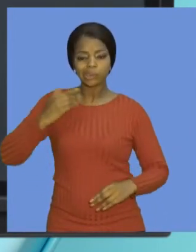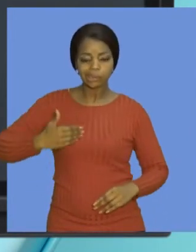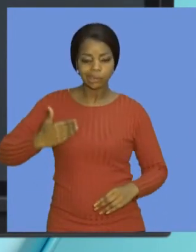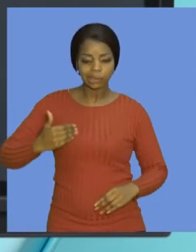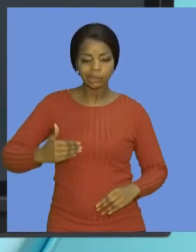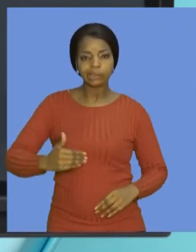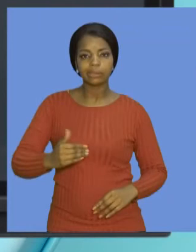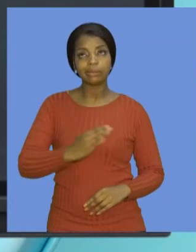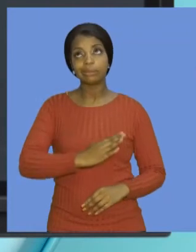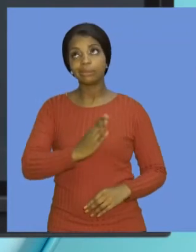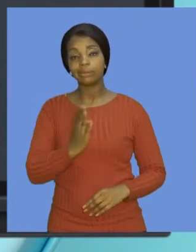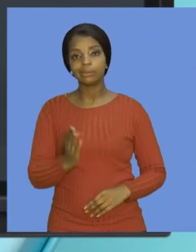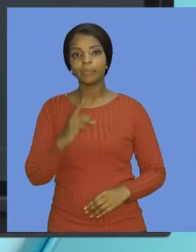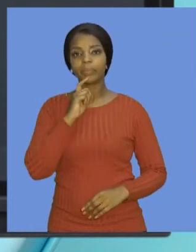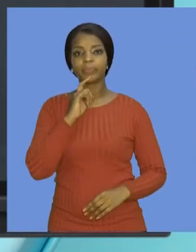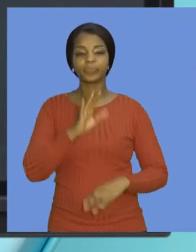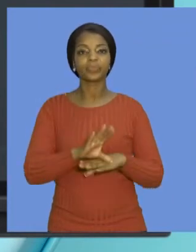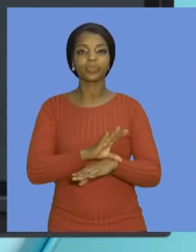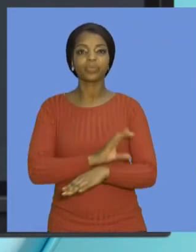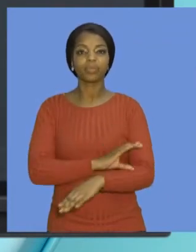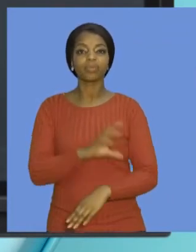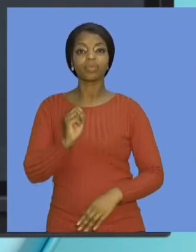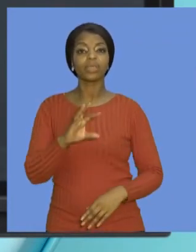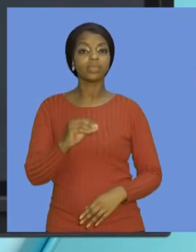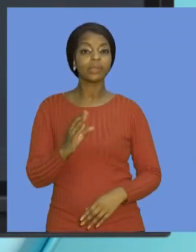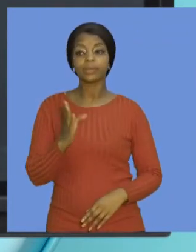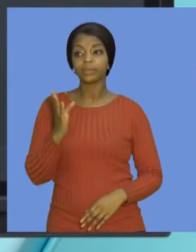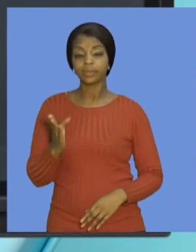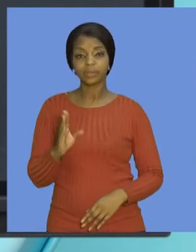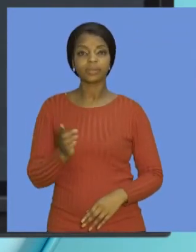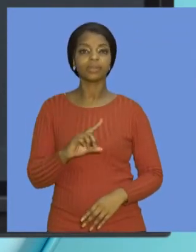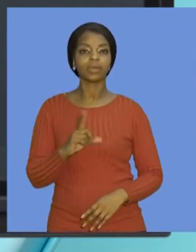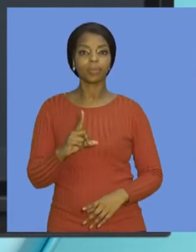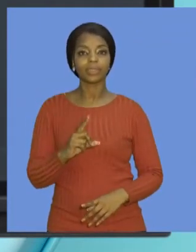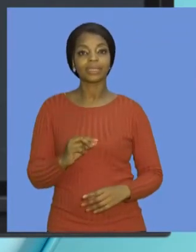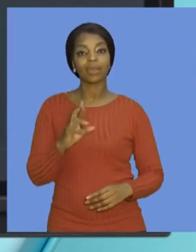that. So the rate in this context will then be the 30%,